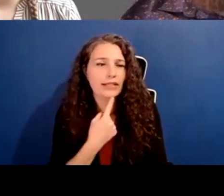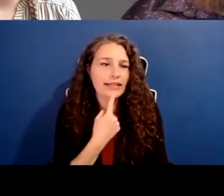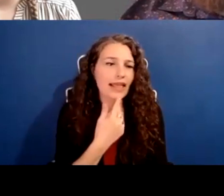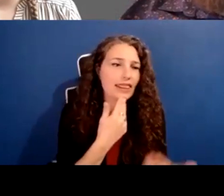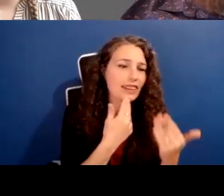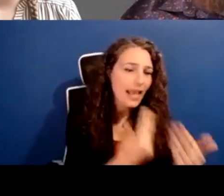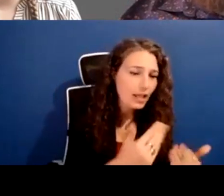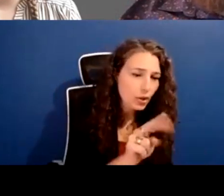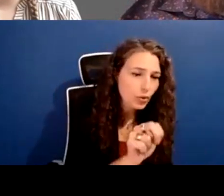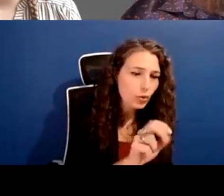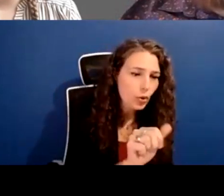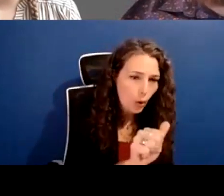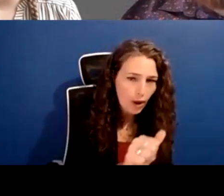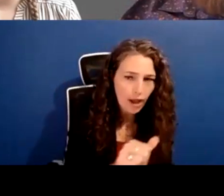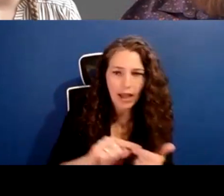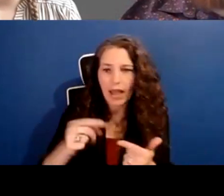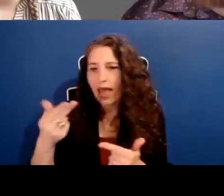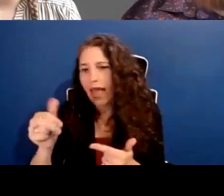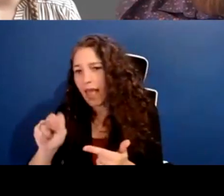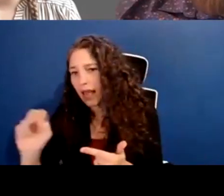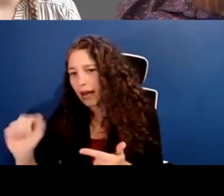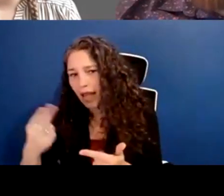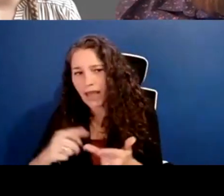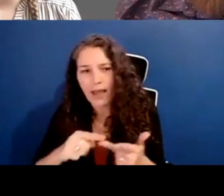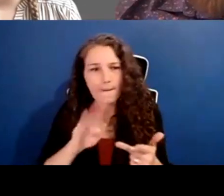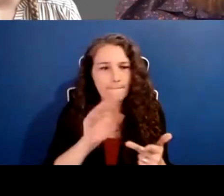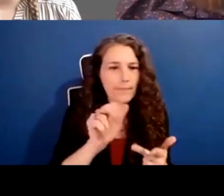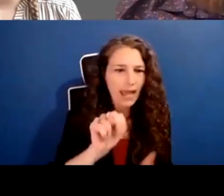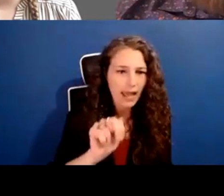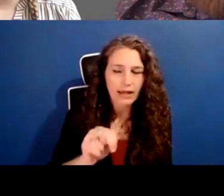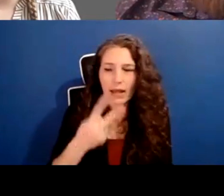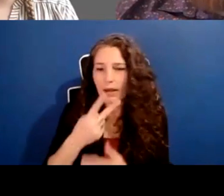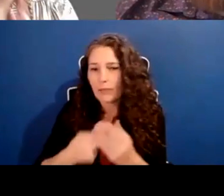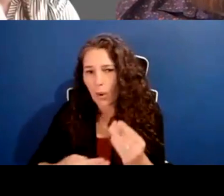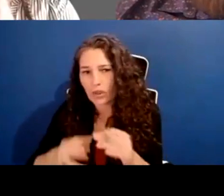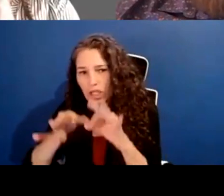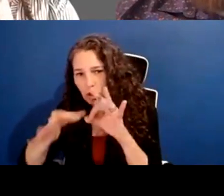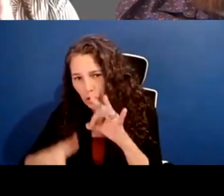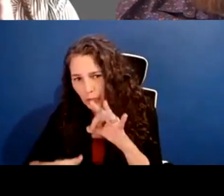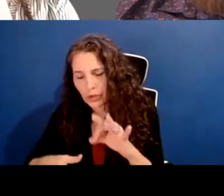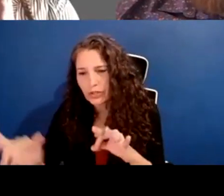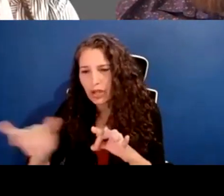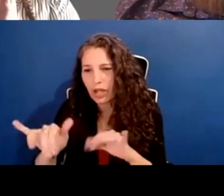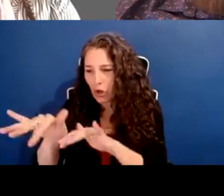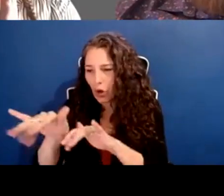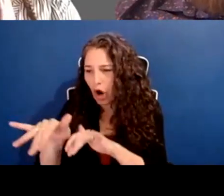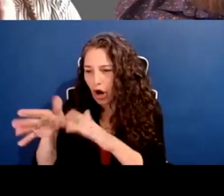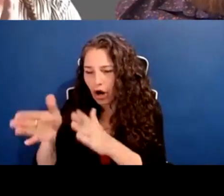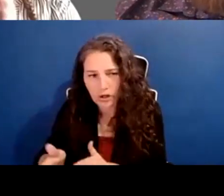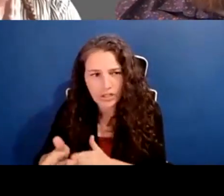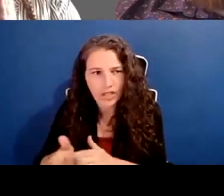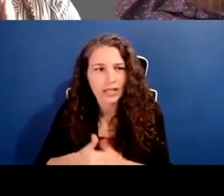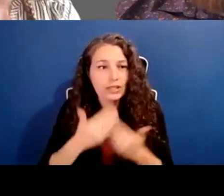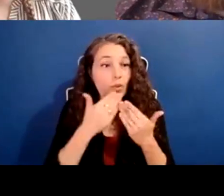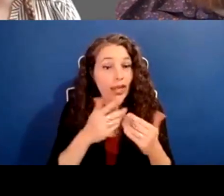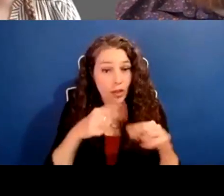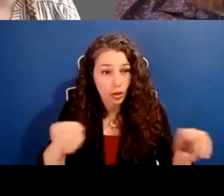Noah, Hannah, and Ben, to our cart captioner, our interpreters, and to you for joining us.